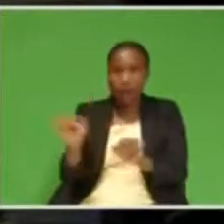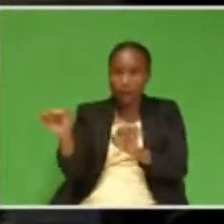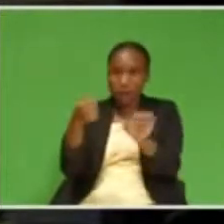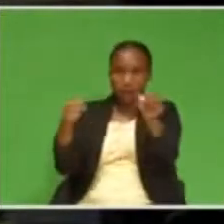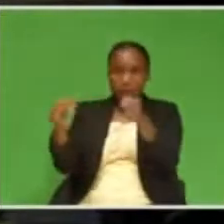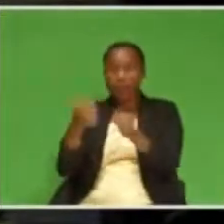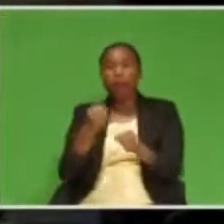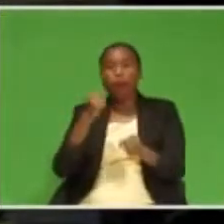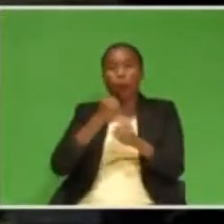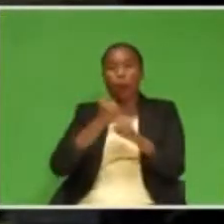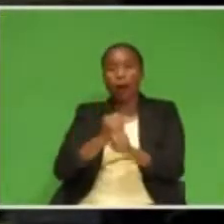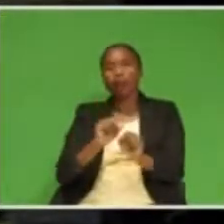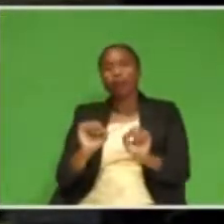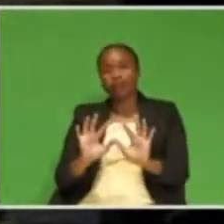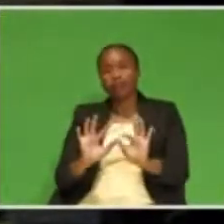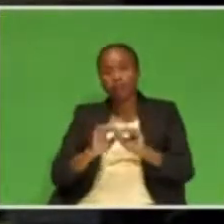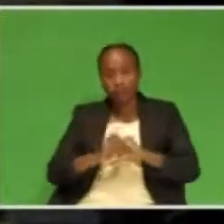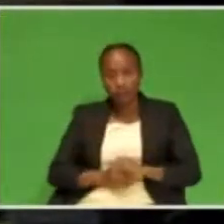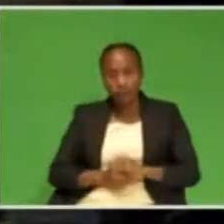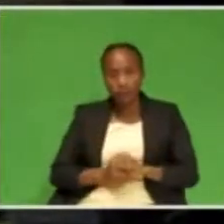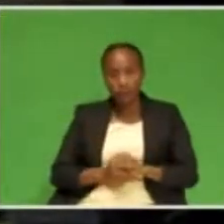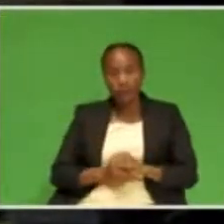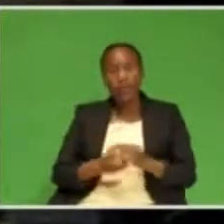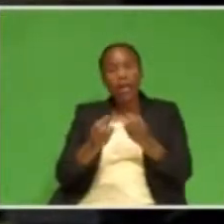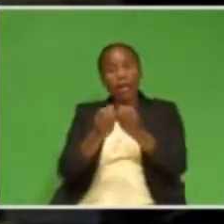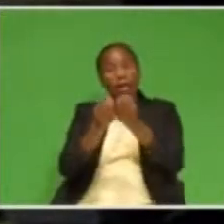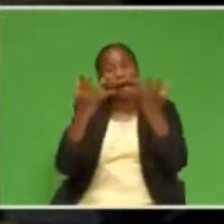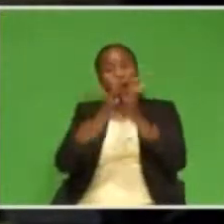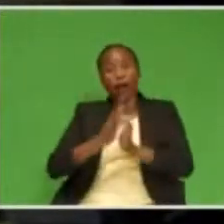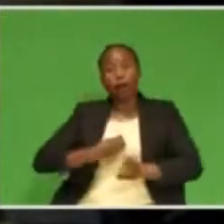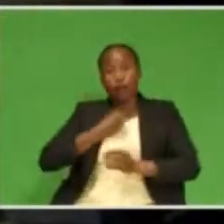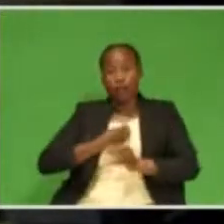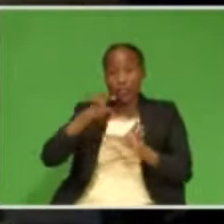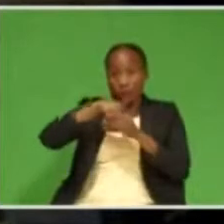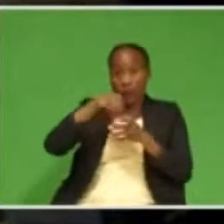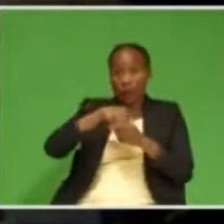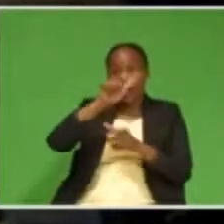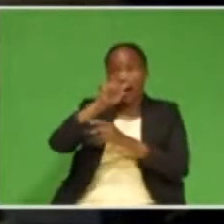employment. The number of students entering artisan